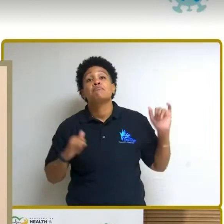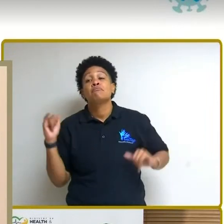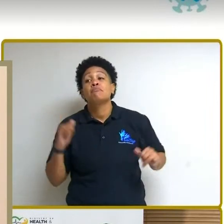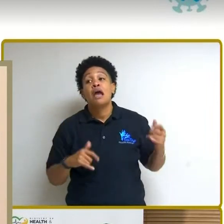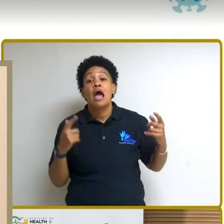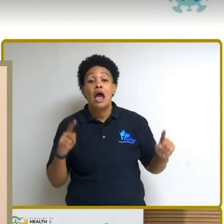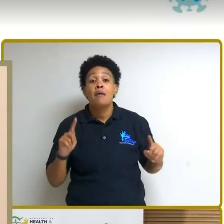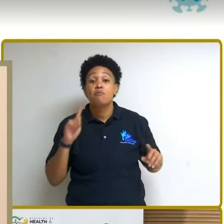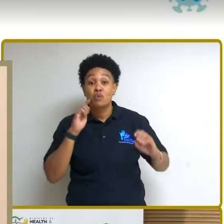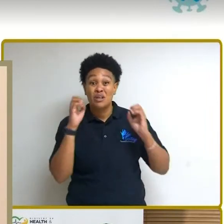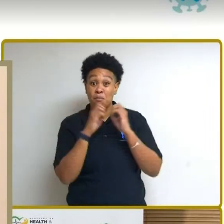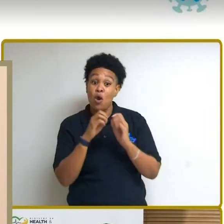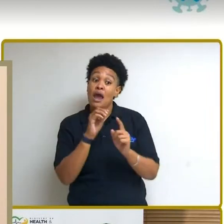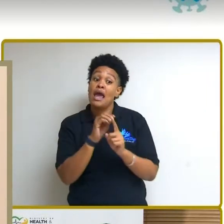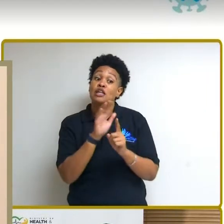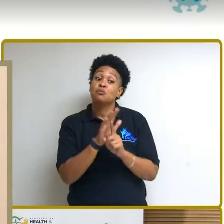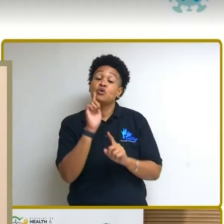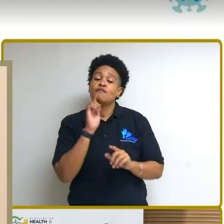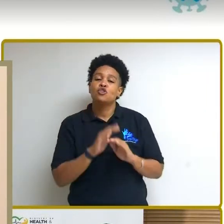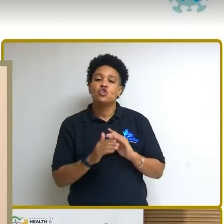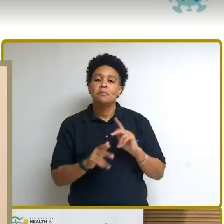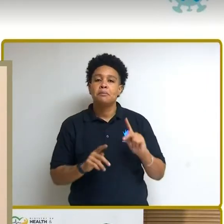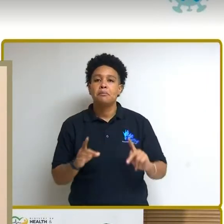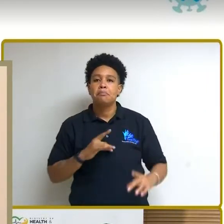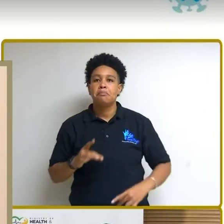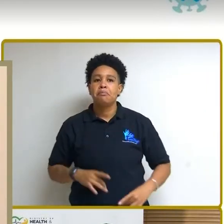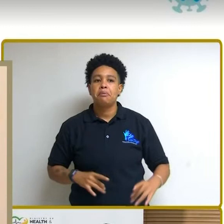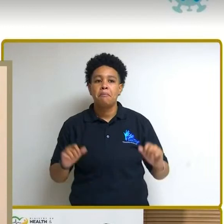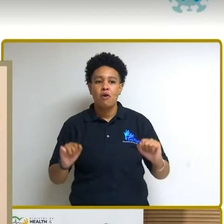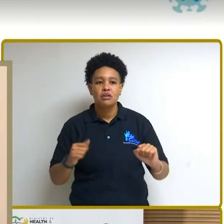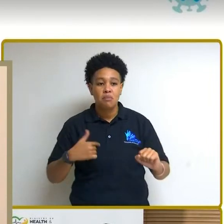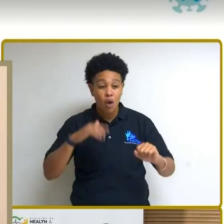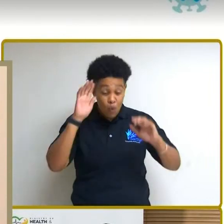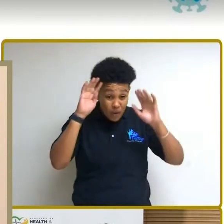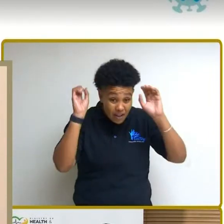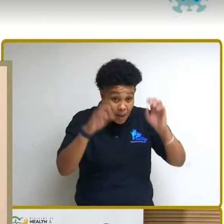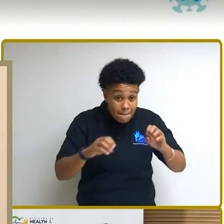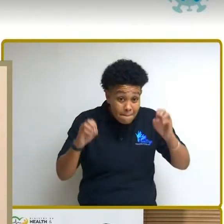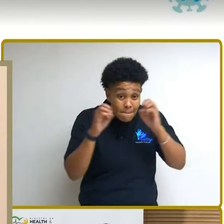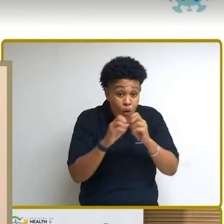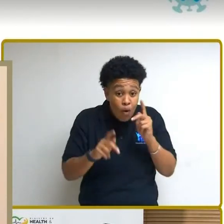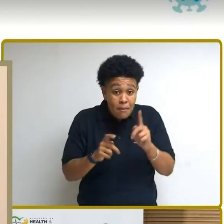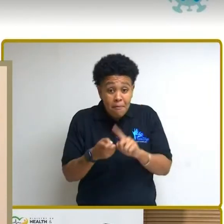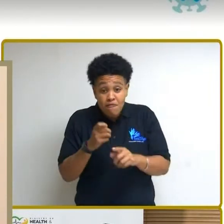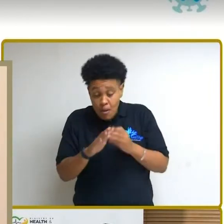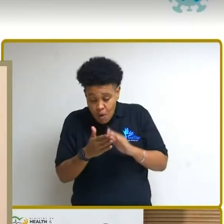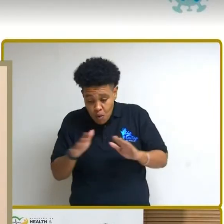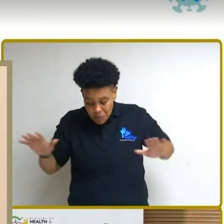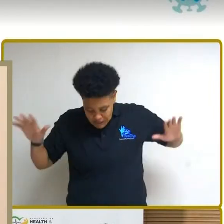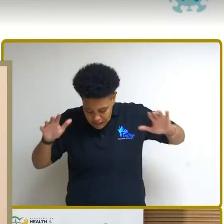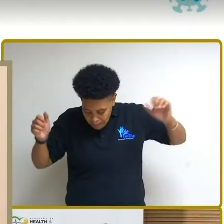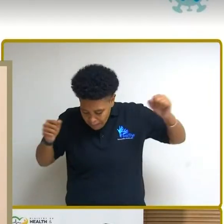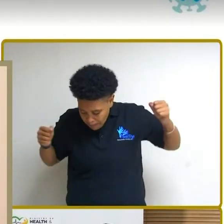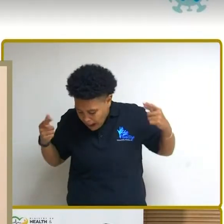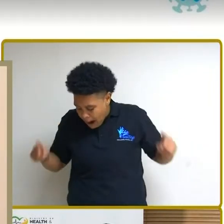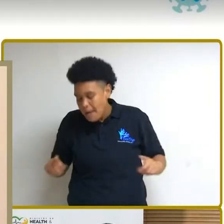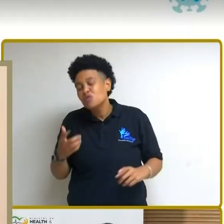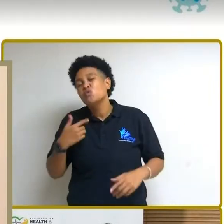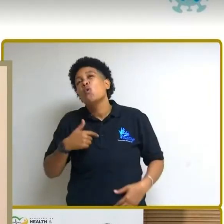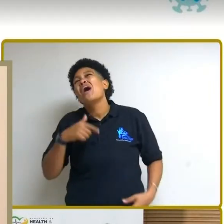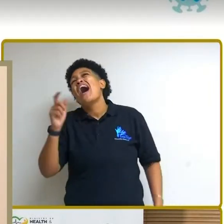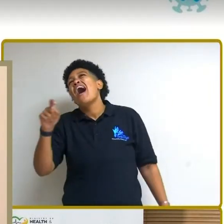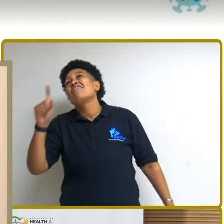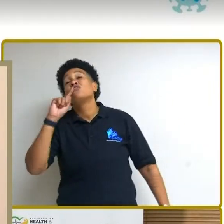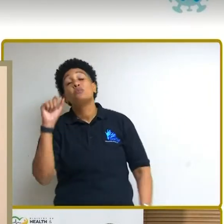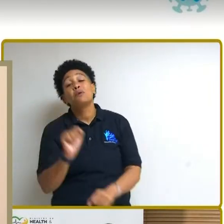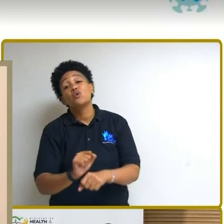which means more exposure for our people, and we're going to be bringing more people in from communities as well. So we have